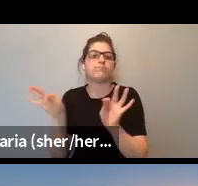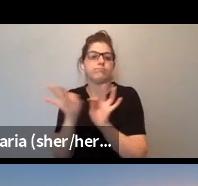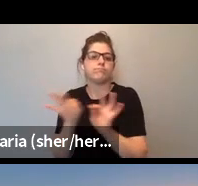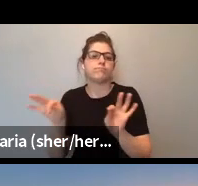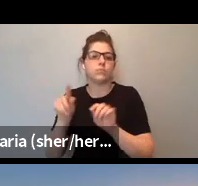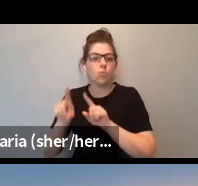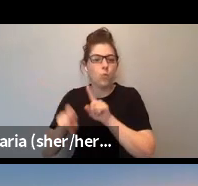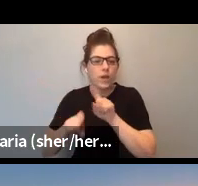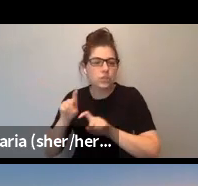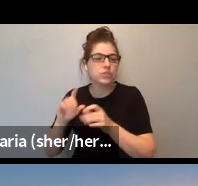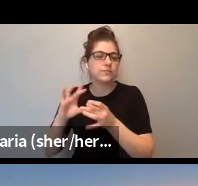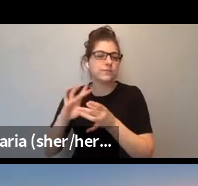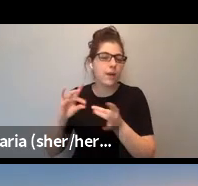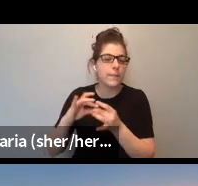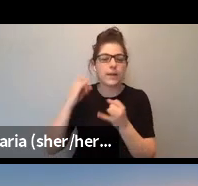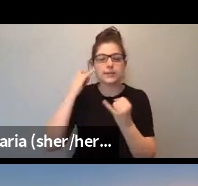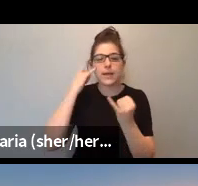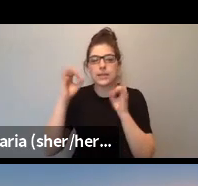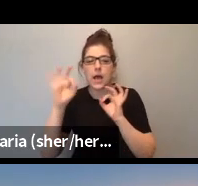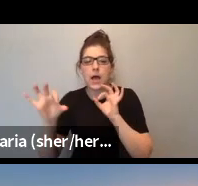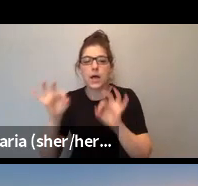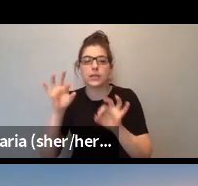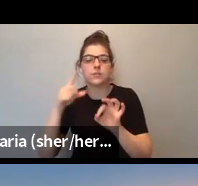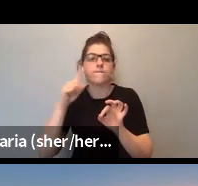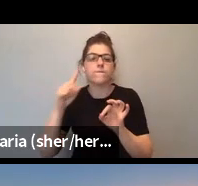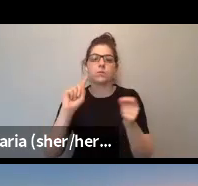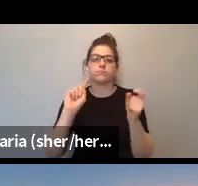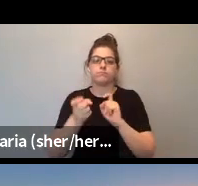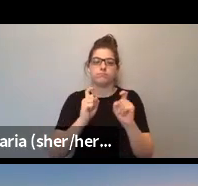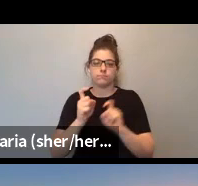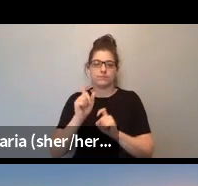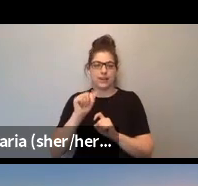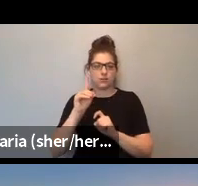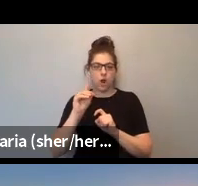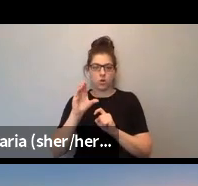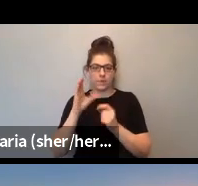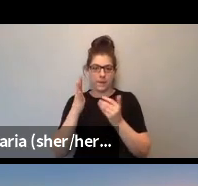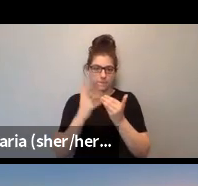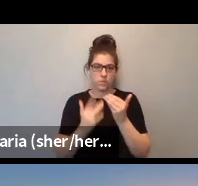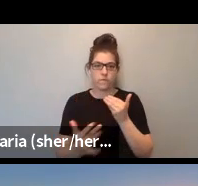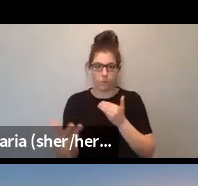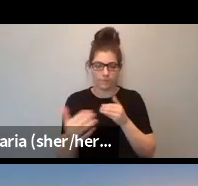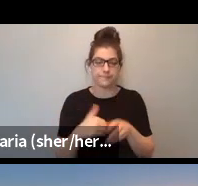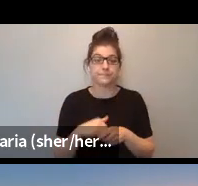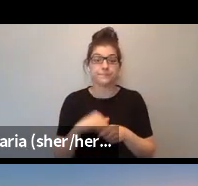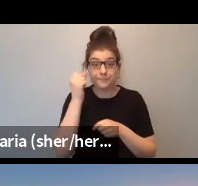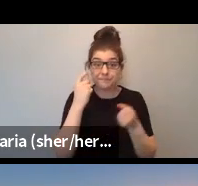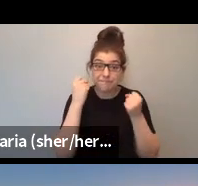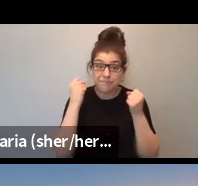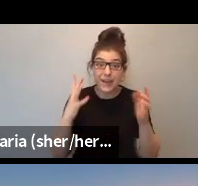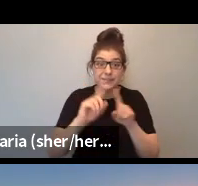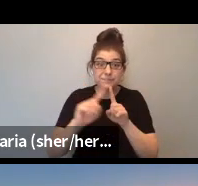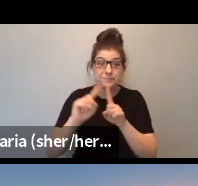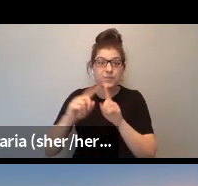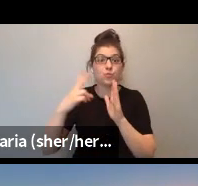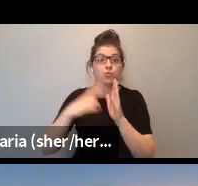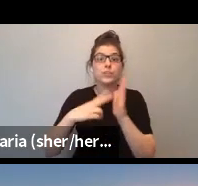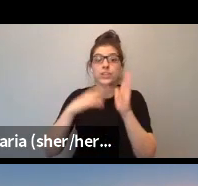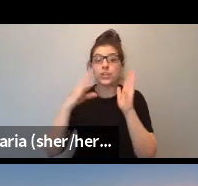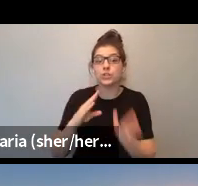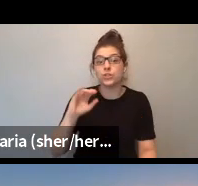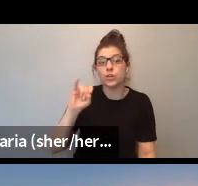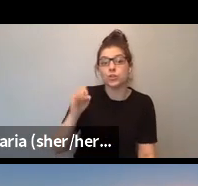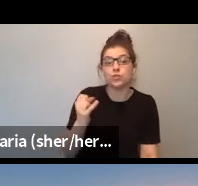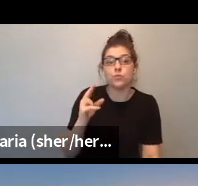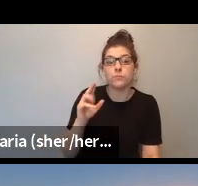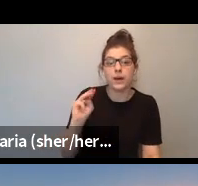questions, comments, ideas for moving forward. So there's this whole panel of readers that Jumatatu and Janita just